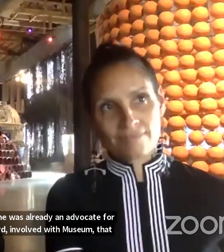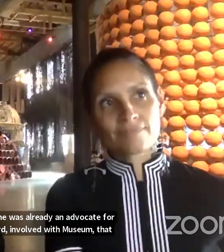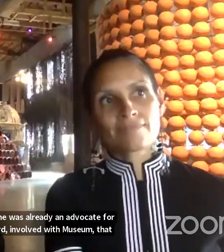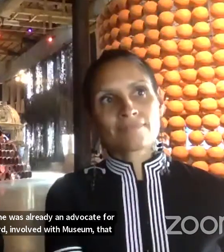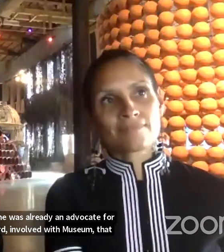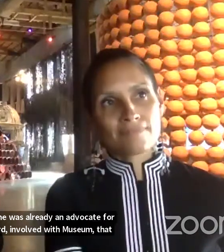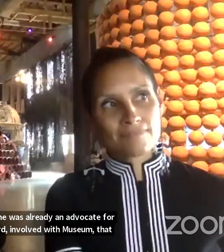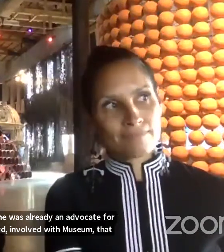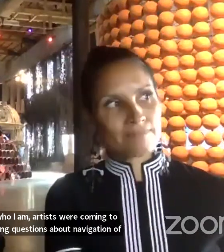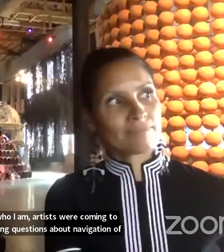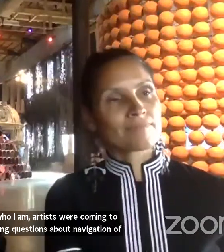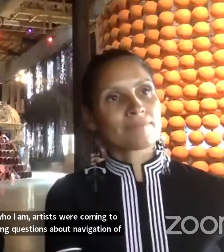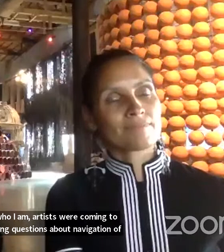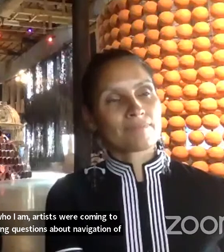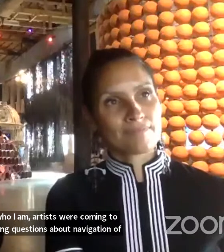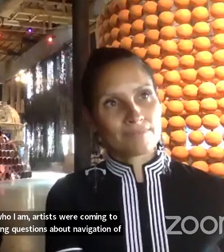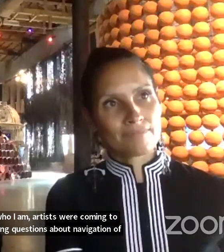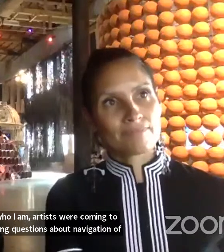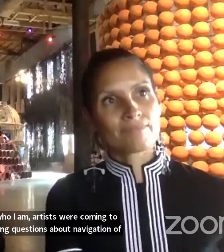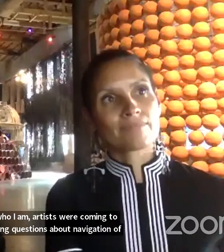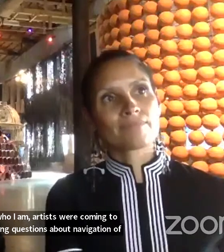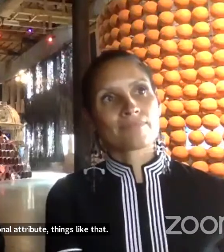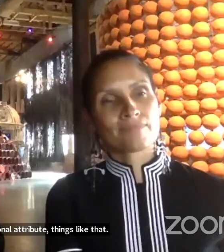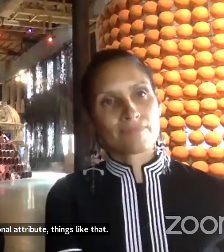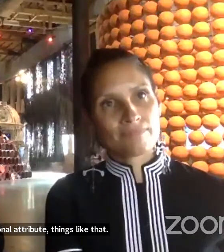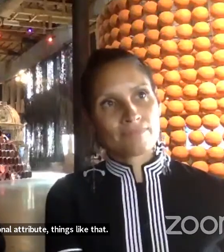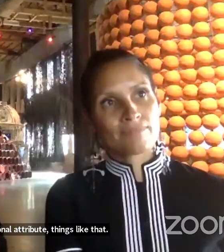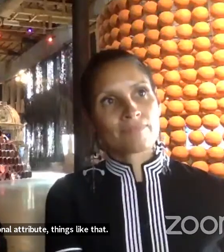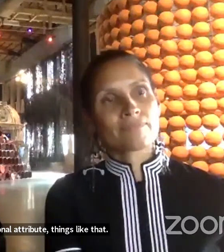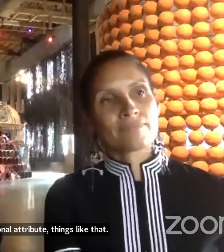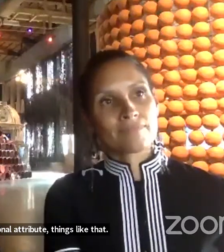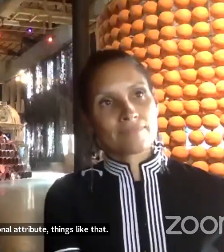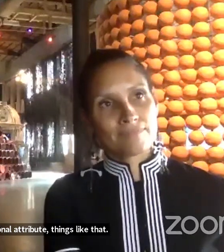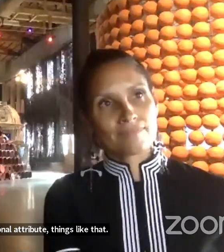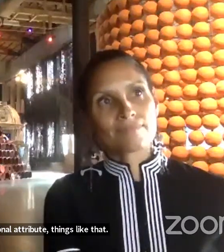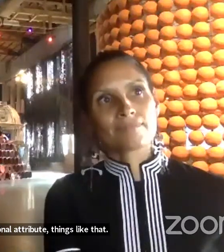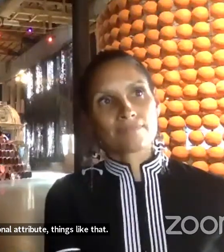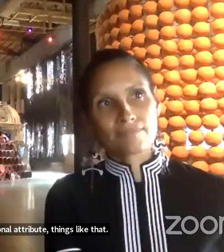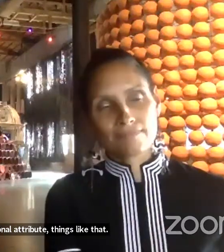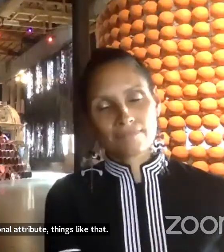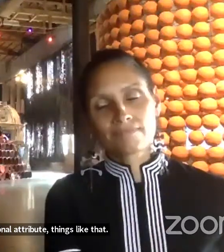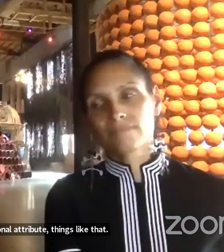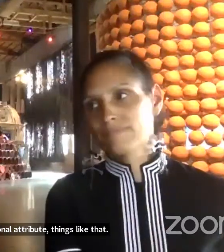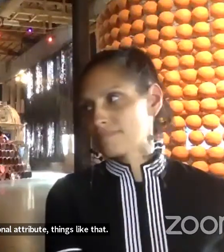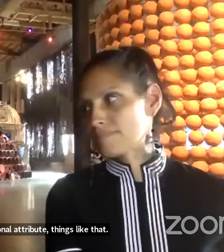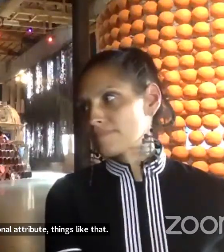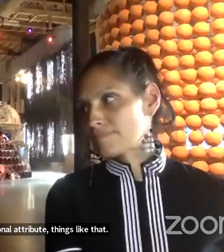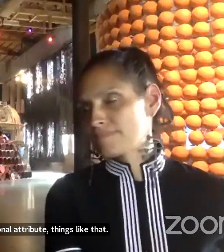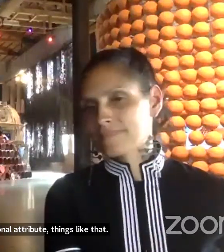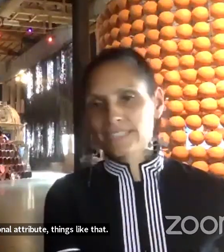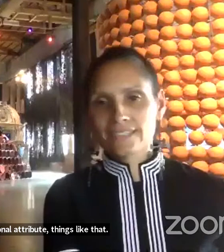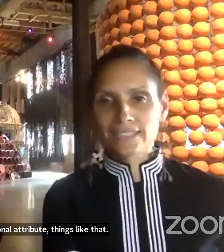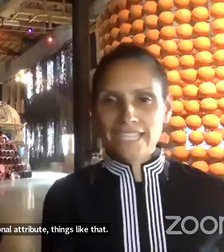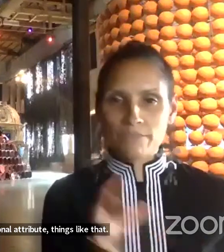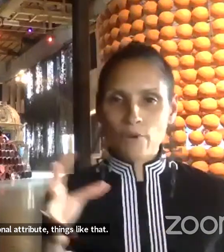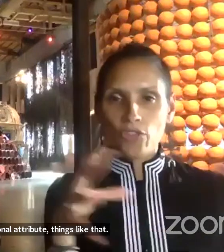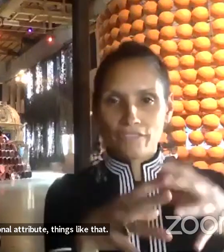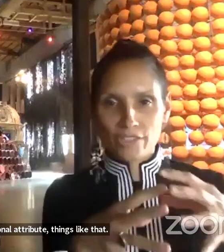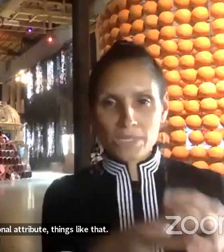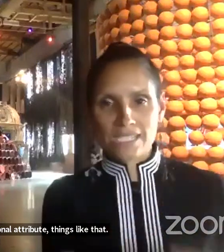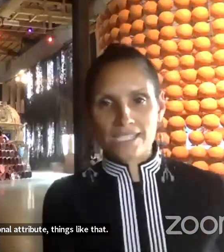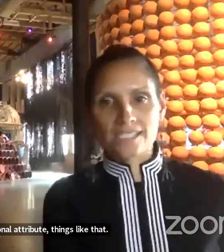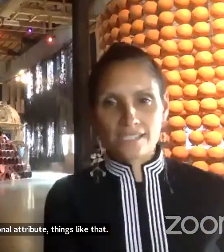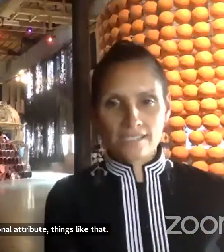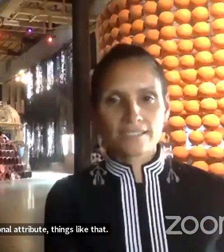asking questions of the how-tos or looking at contracts or advice. And so we decided to like come